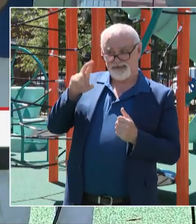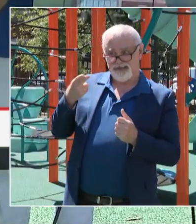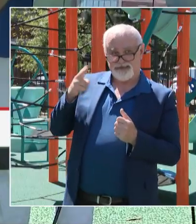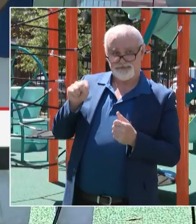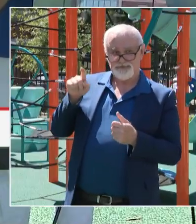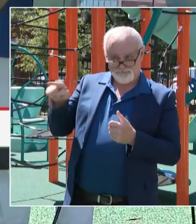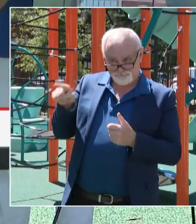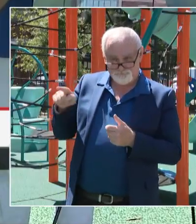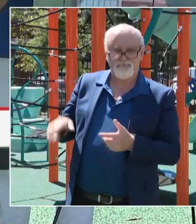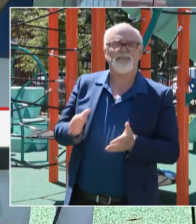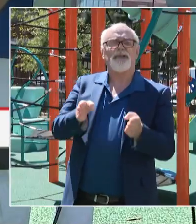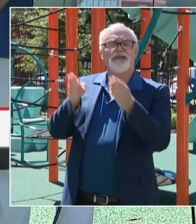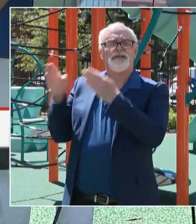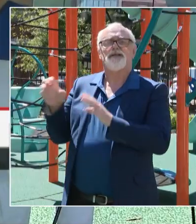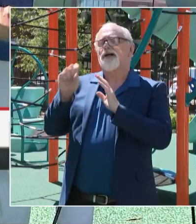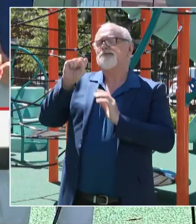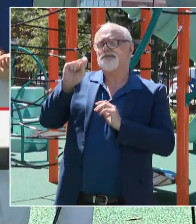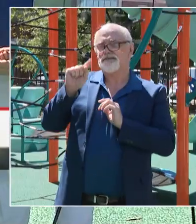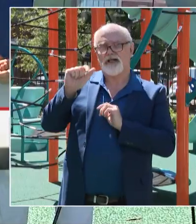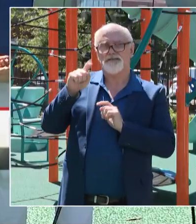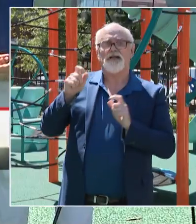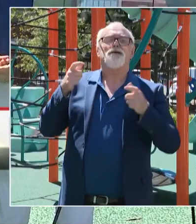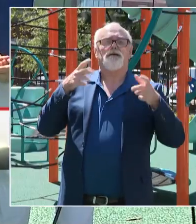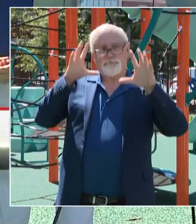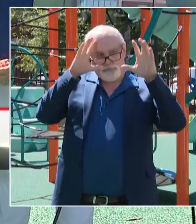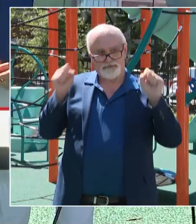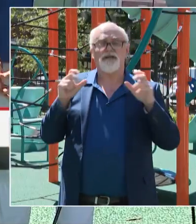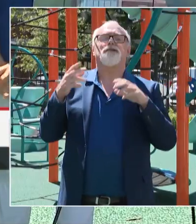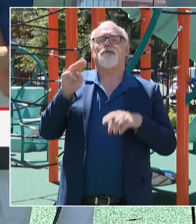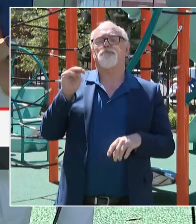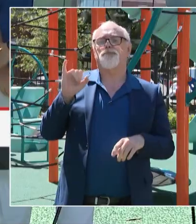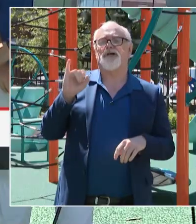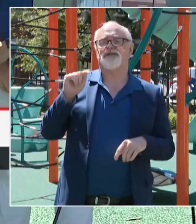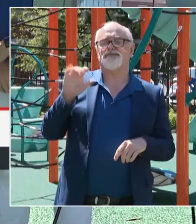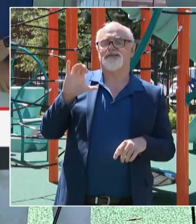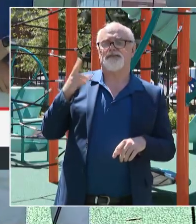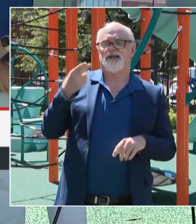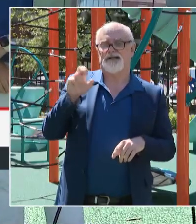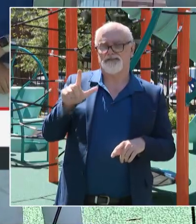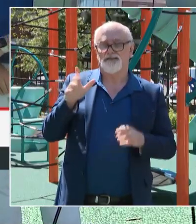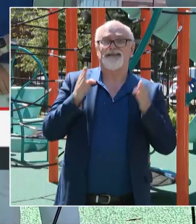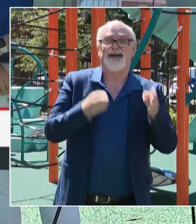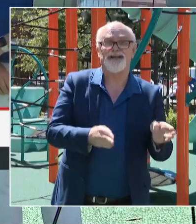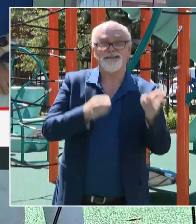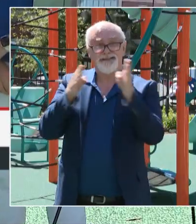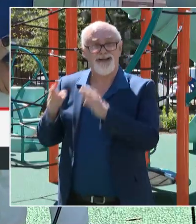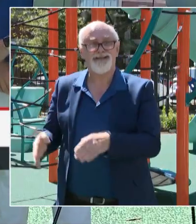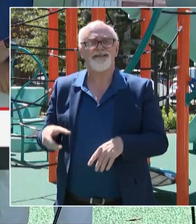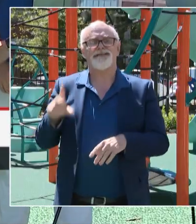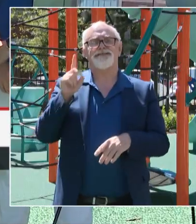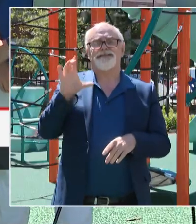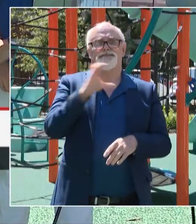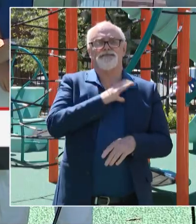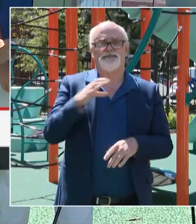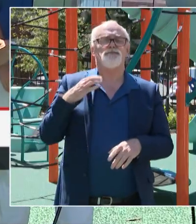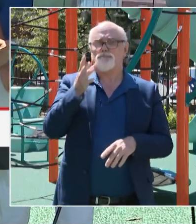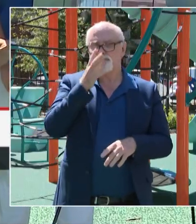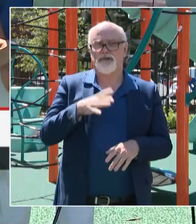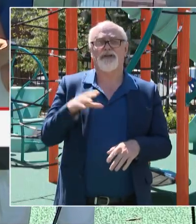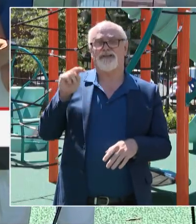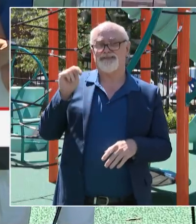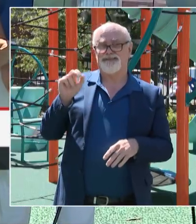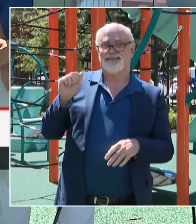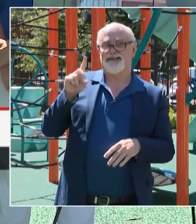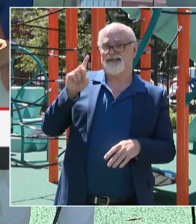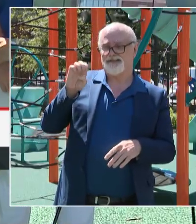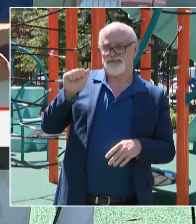serving as amazing leaders for our students and our families across the nation's capital. And now it is our pleasure for the ribbon